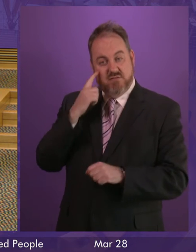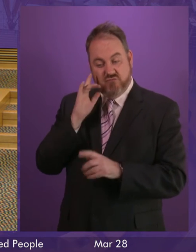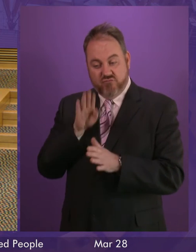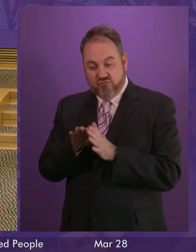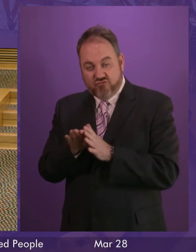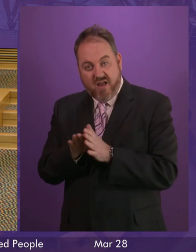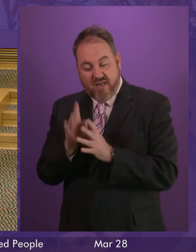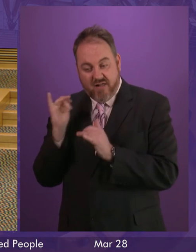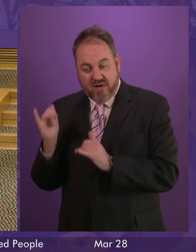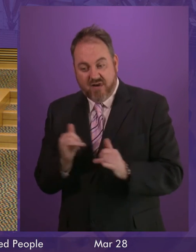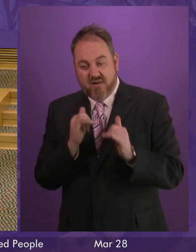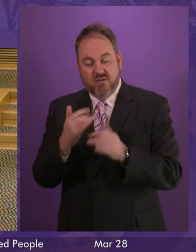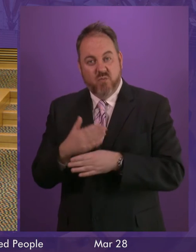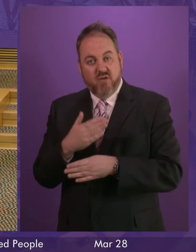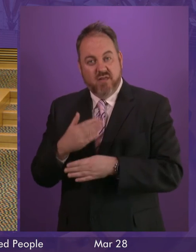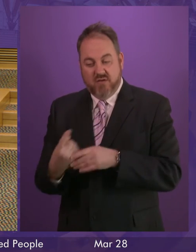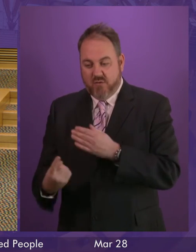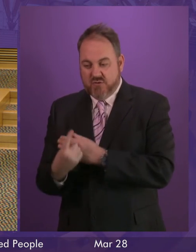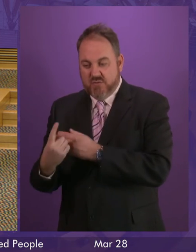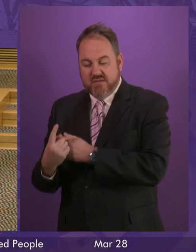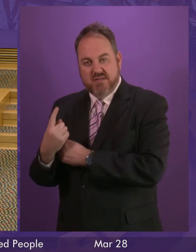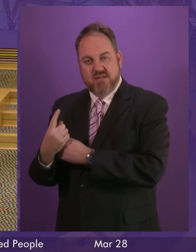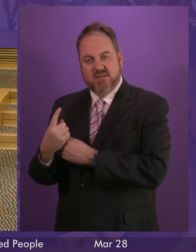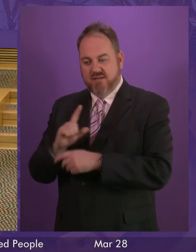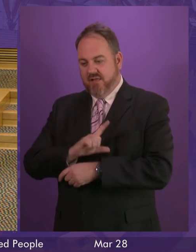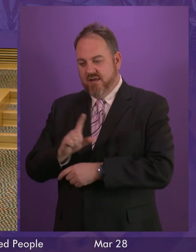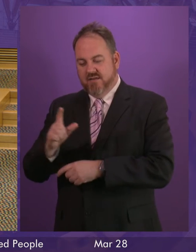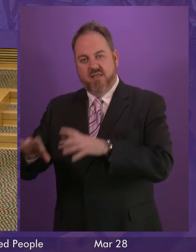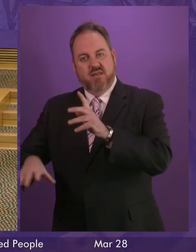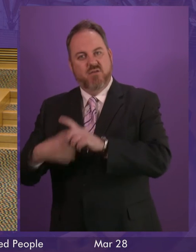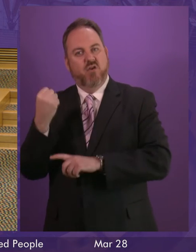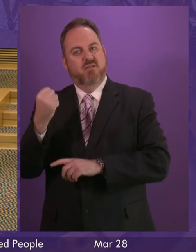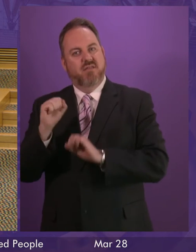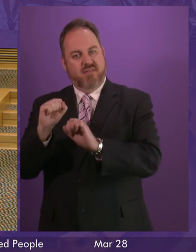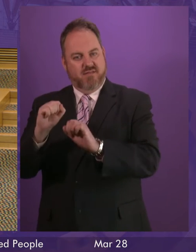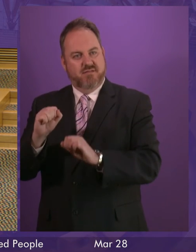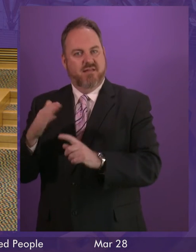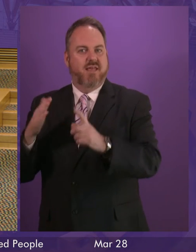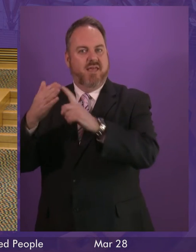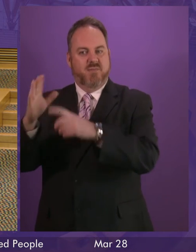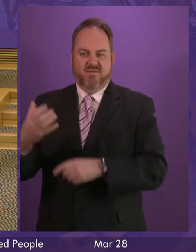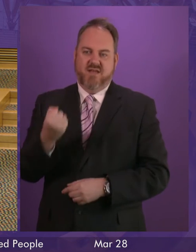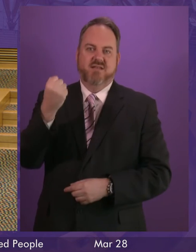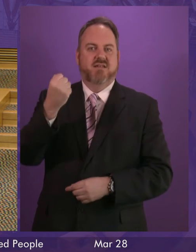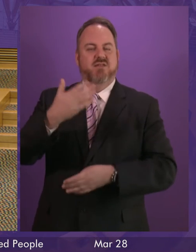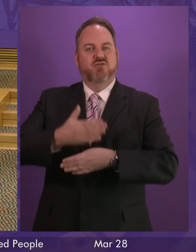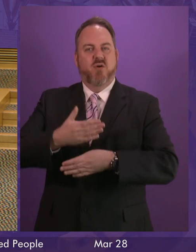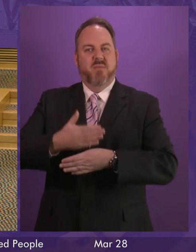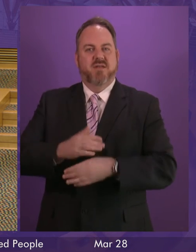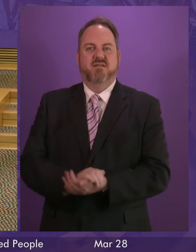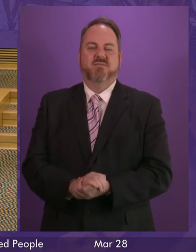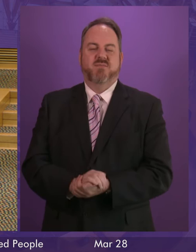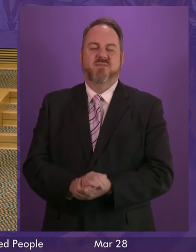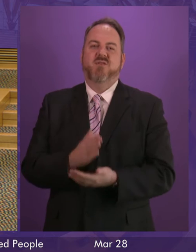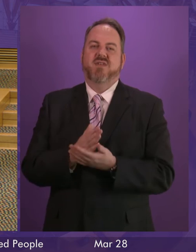and as a result of this opportunity have realised some of their own personal goals. In fact, most of the actions set out in the